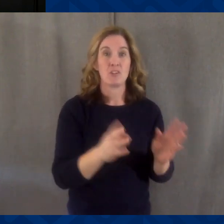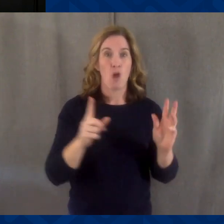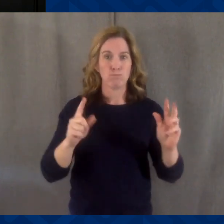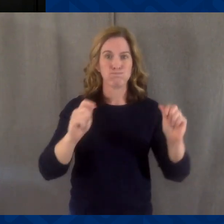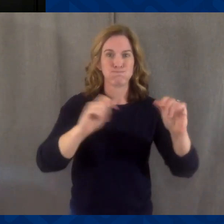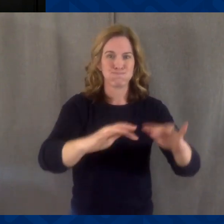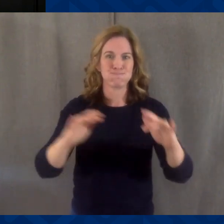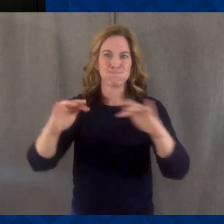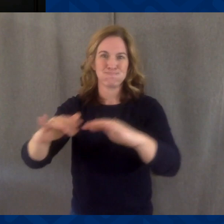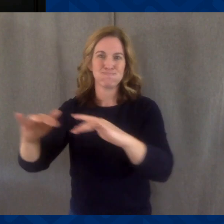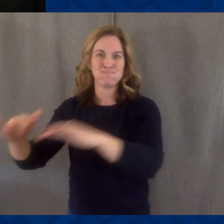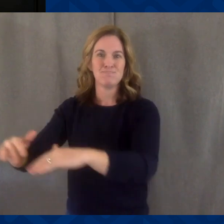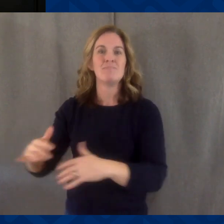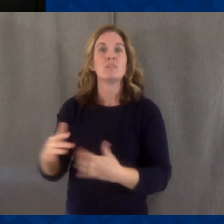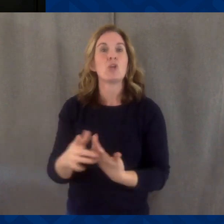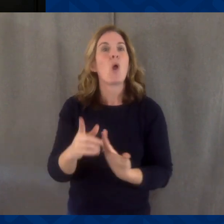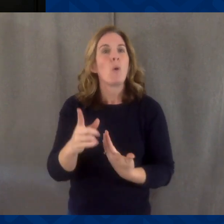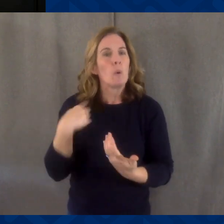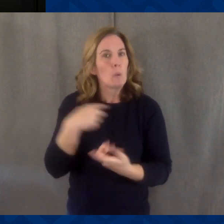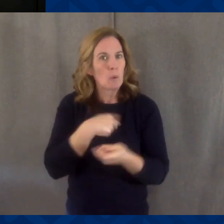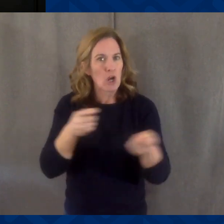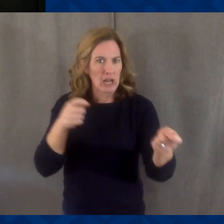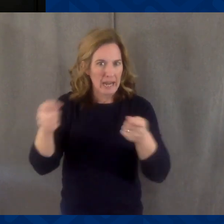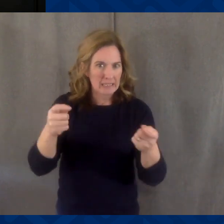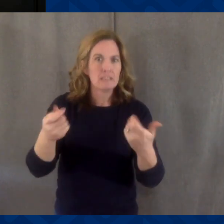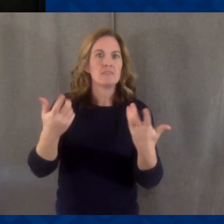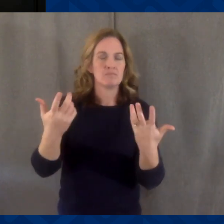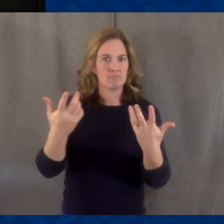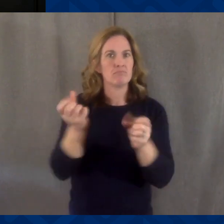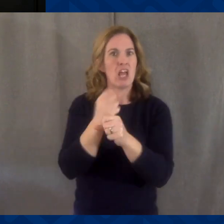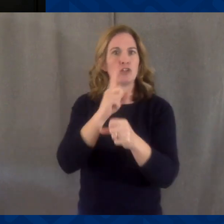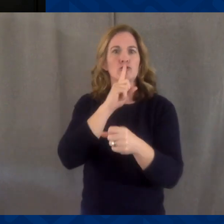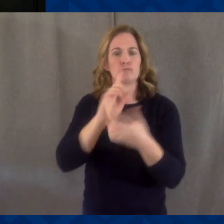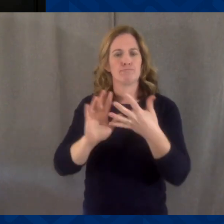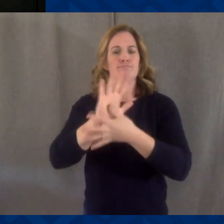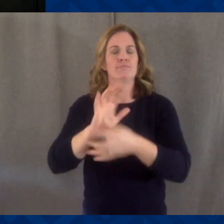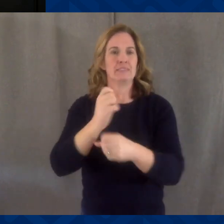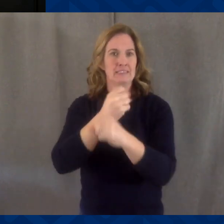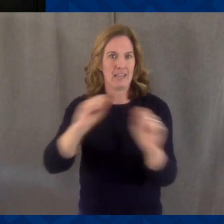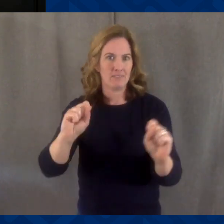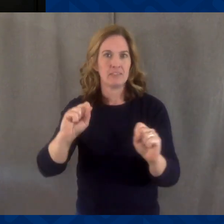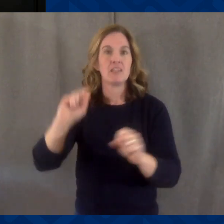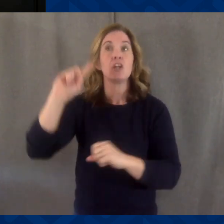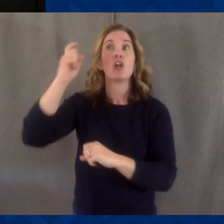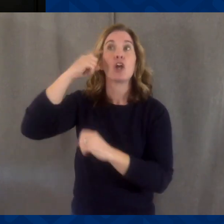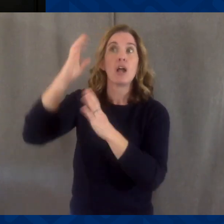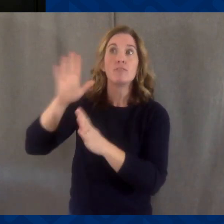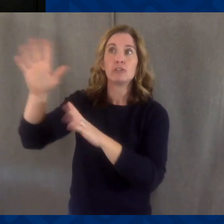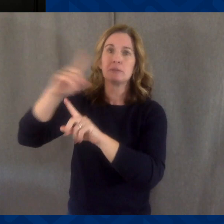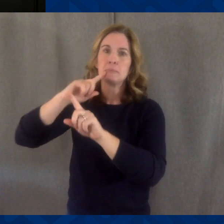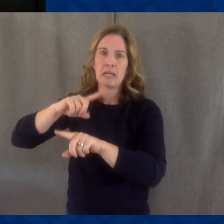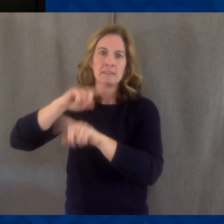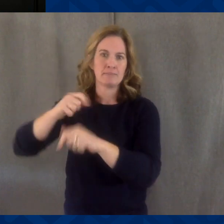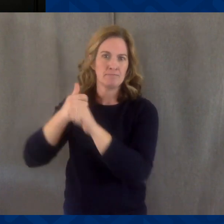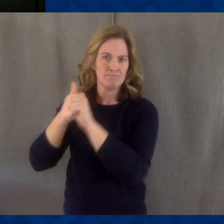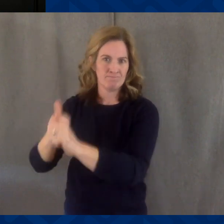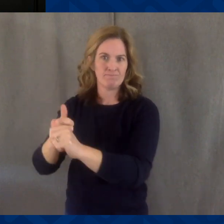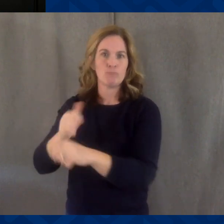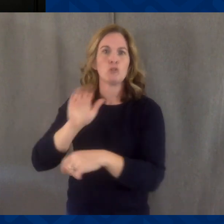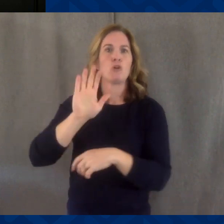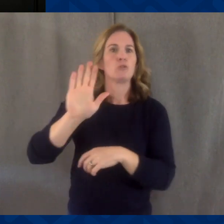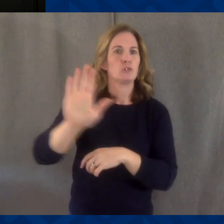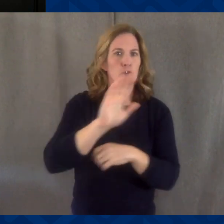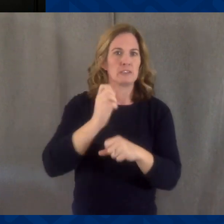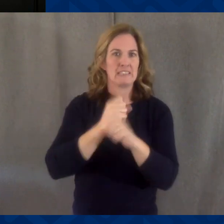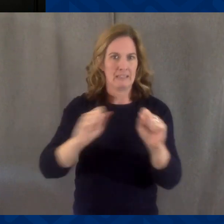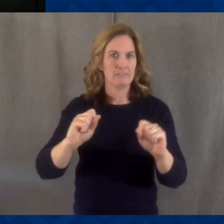as possible. We're going to be responsive to the mandates coming from Governor DeWine. Your safety is our first concern. Now,